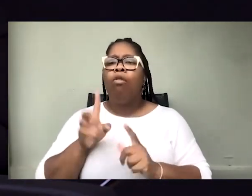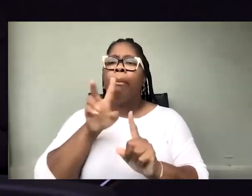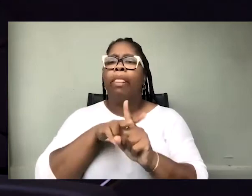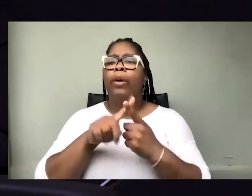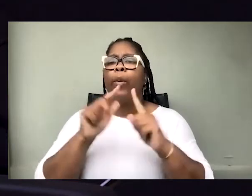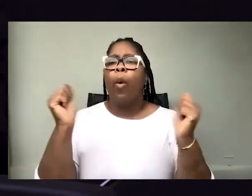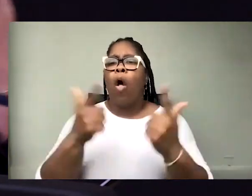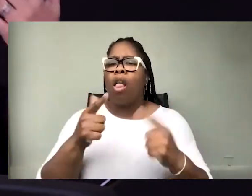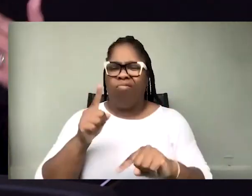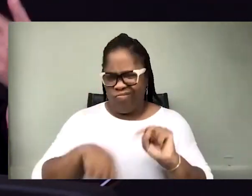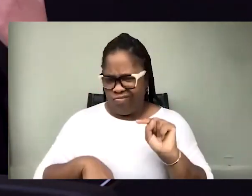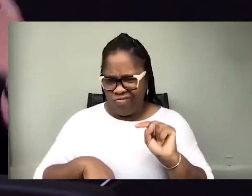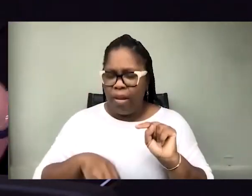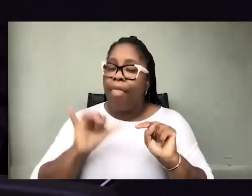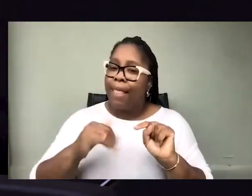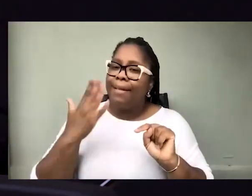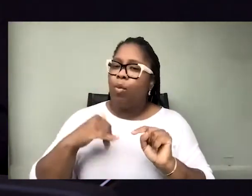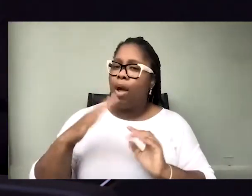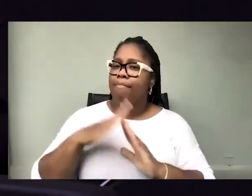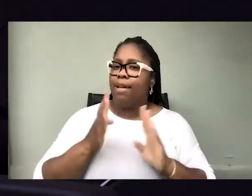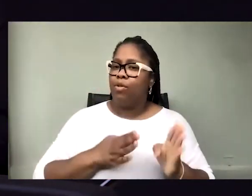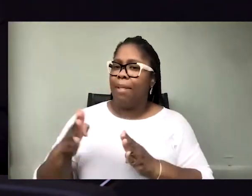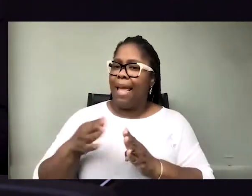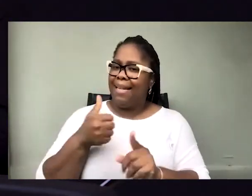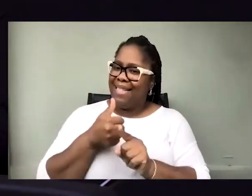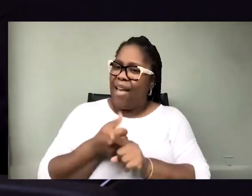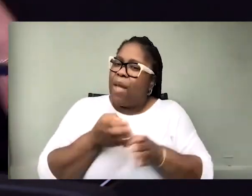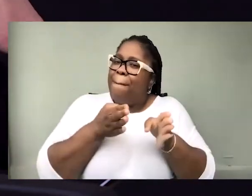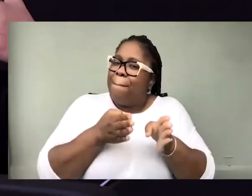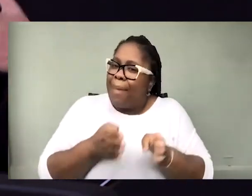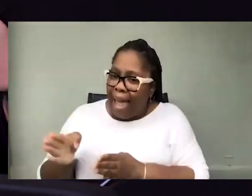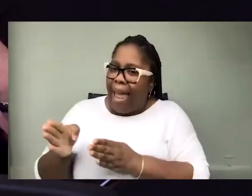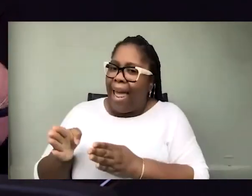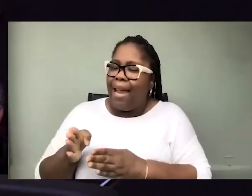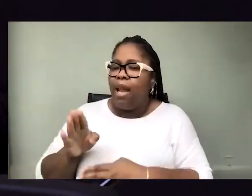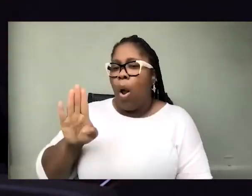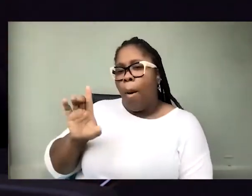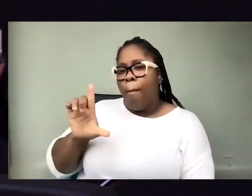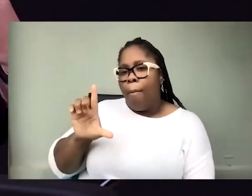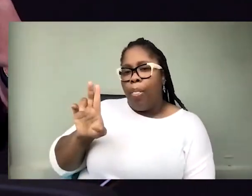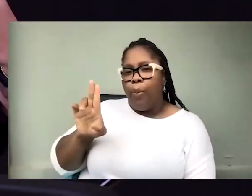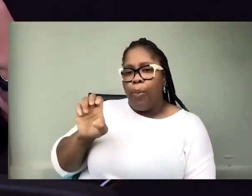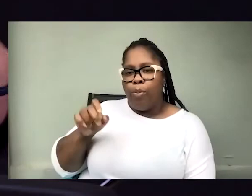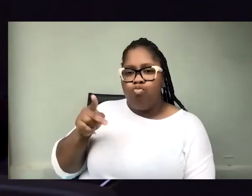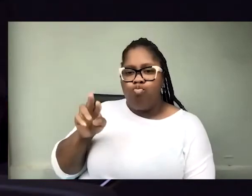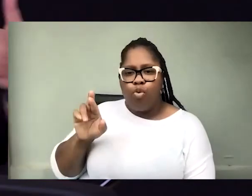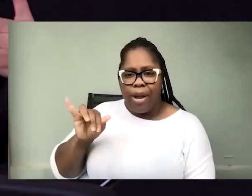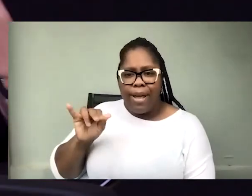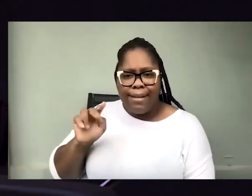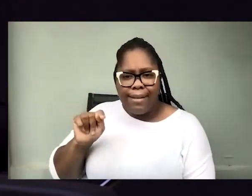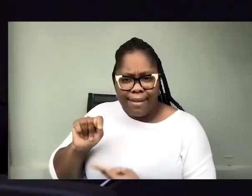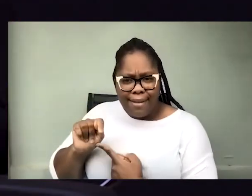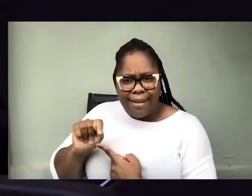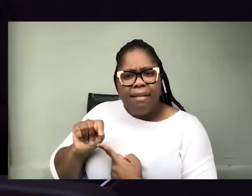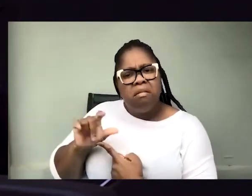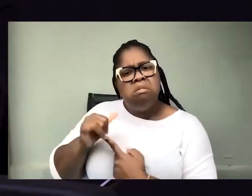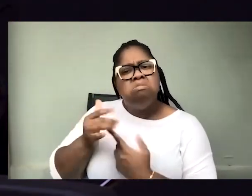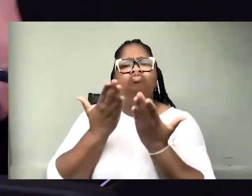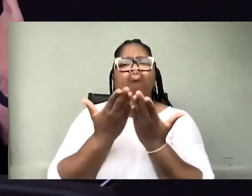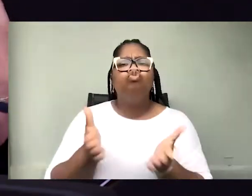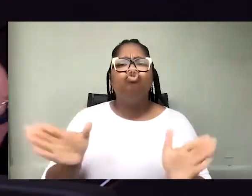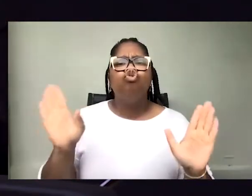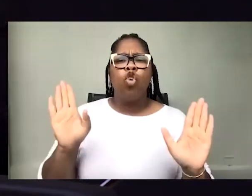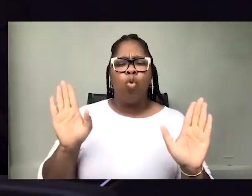think the master plan is a plan and it's a blueprint. But like that blueprint, you're going to be able to make some changes to that blueprint